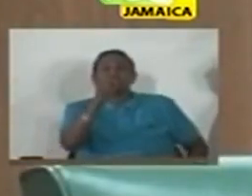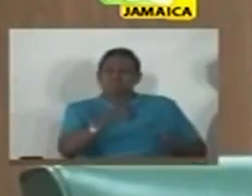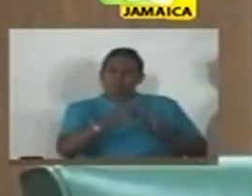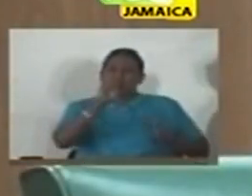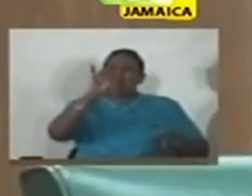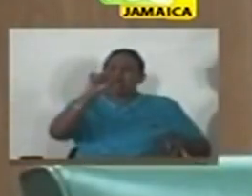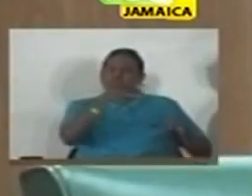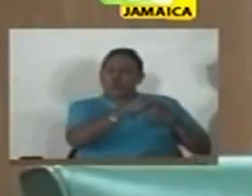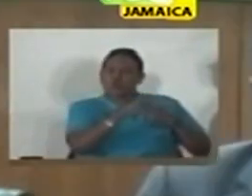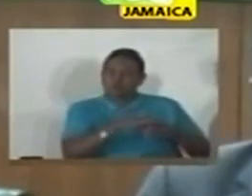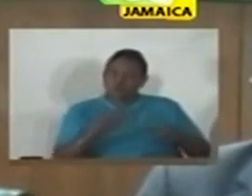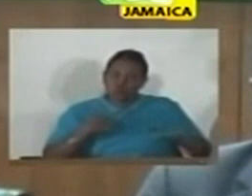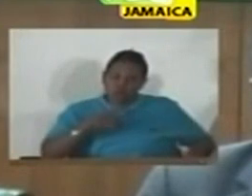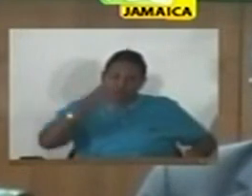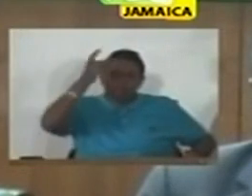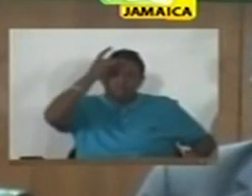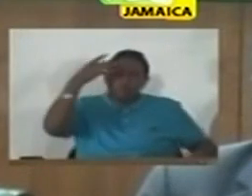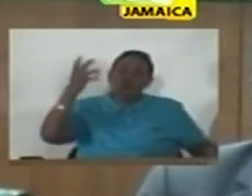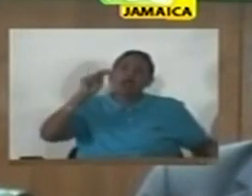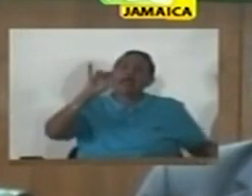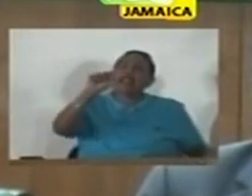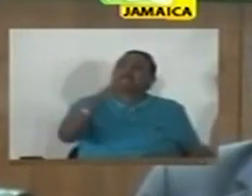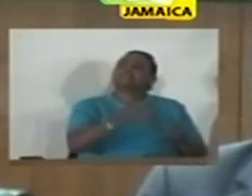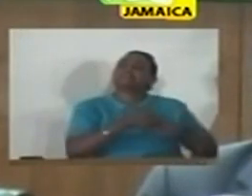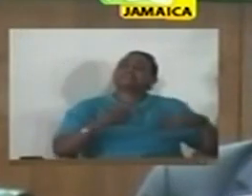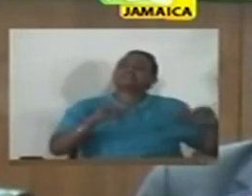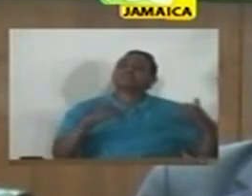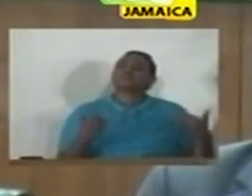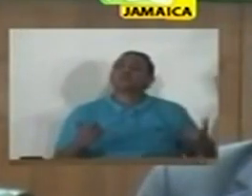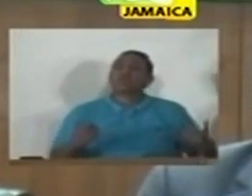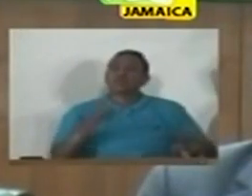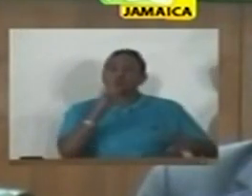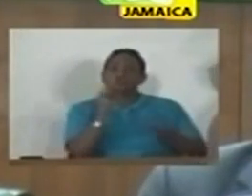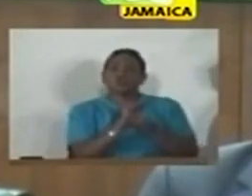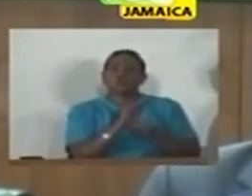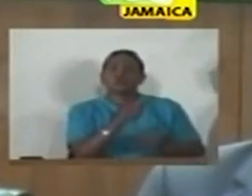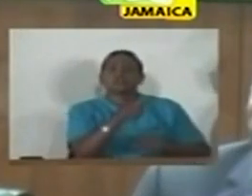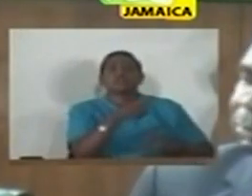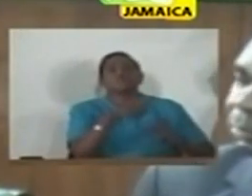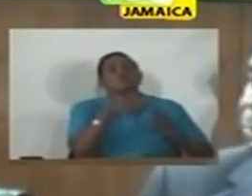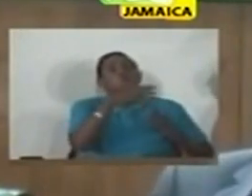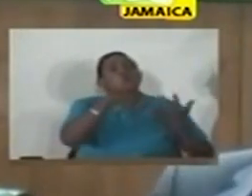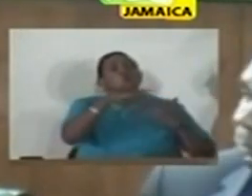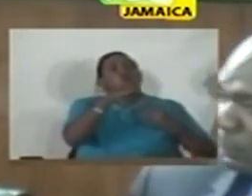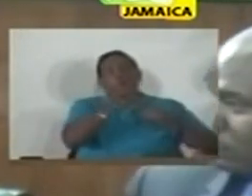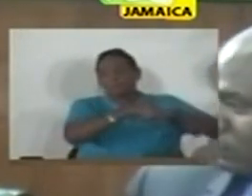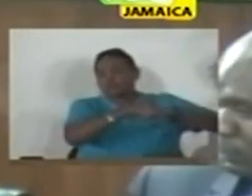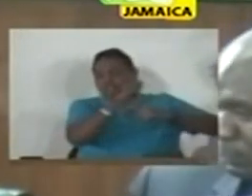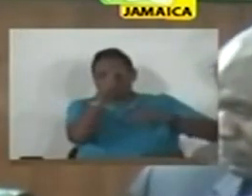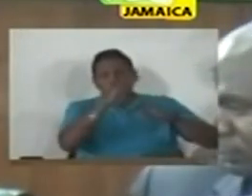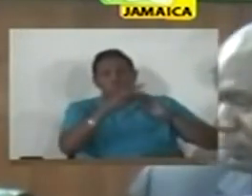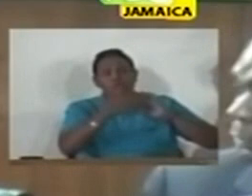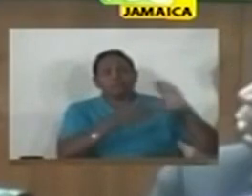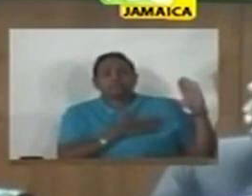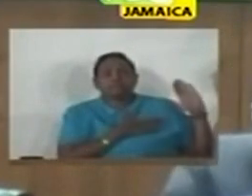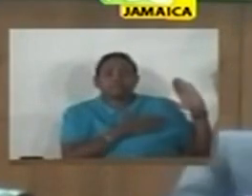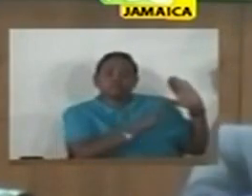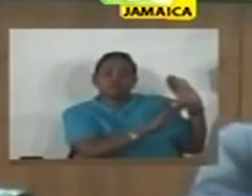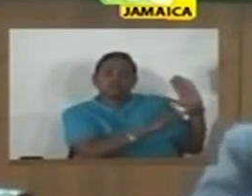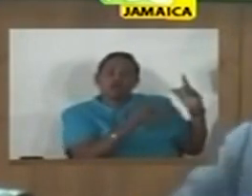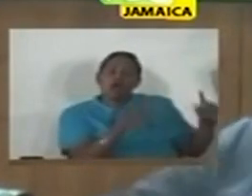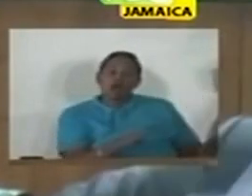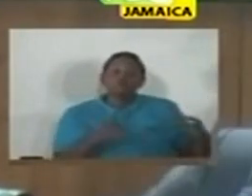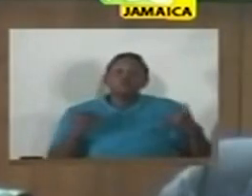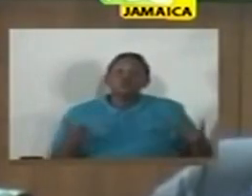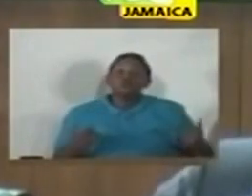contributions. We are mindful that the NIS is today the surest form of social protection for Jamaican citizens.